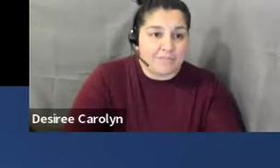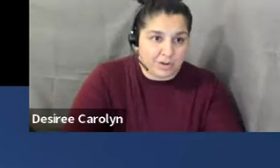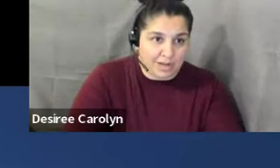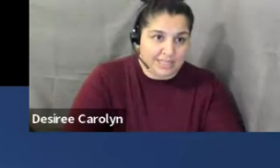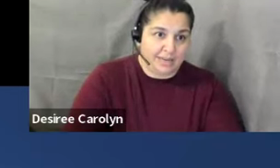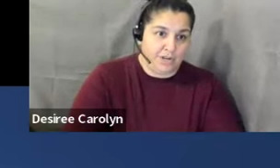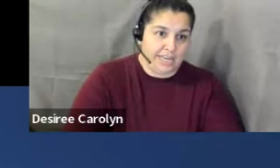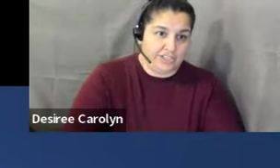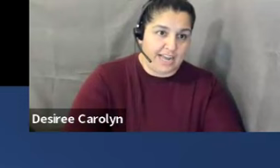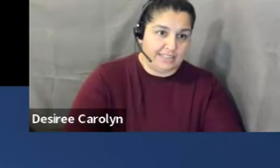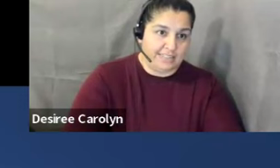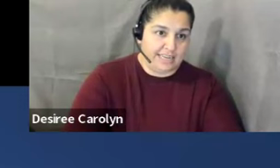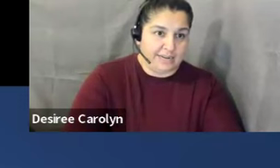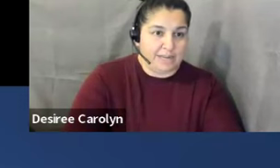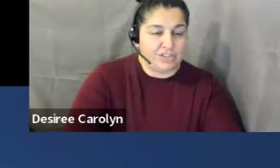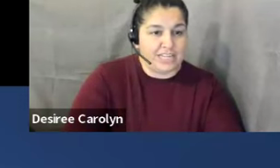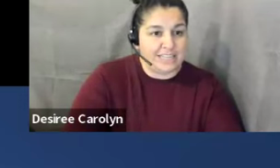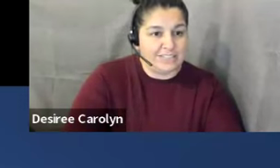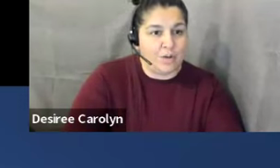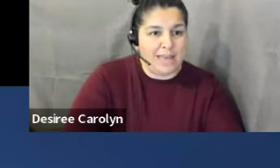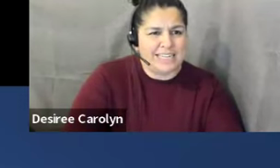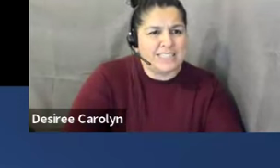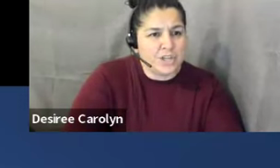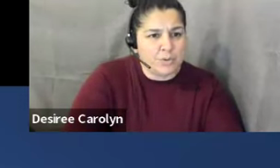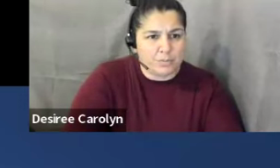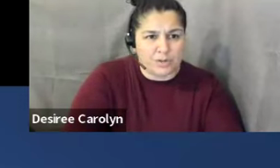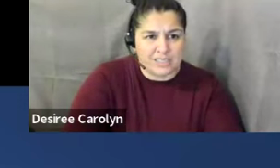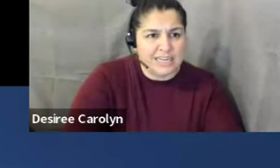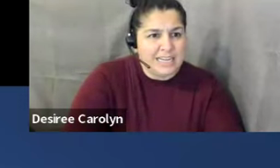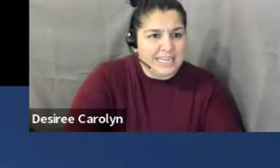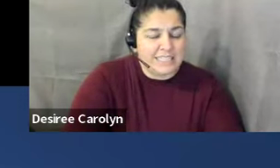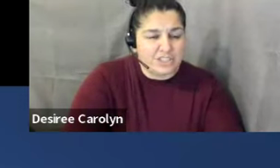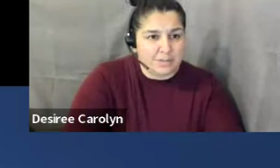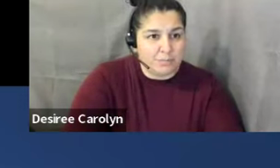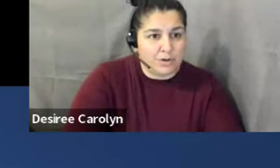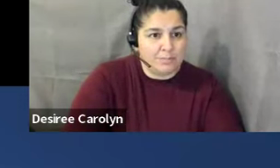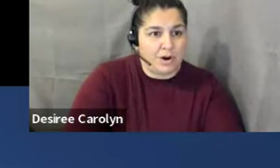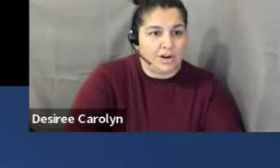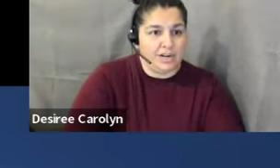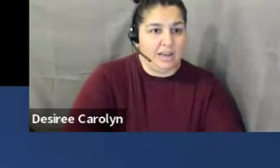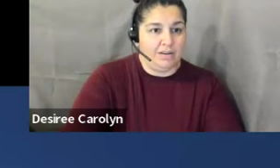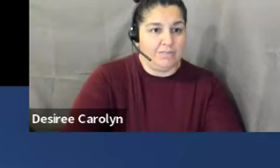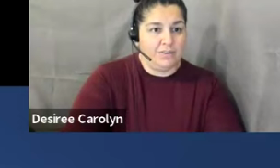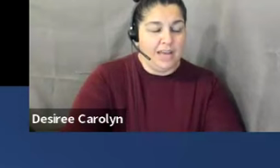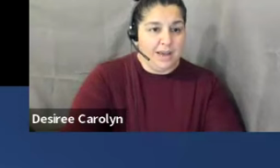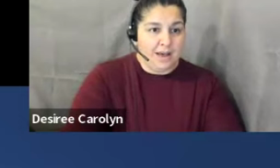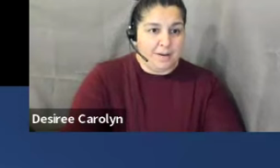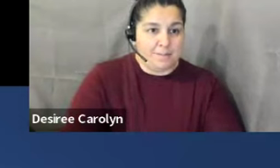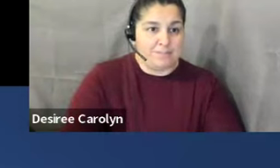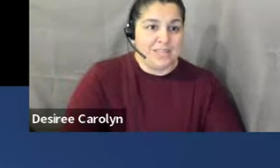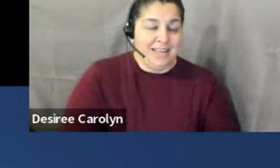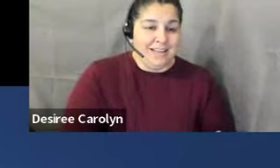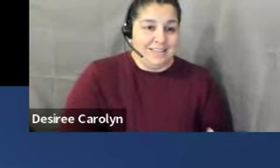give everyone the communication access they need, make sure that that's all met. It's so important. It's such an important part of